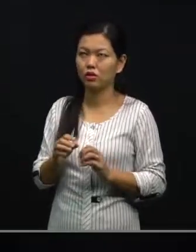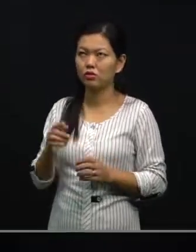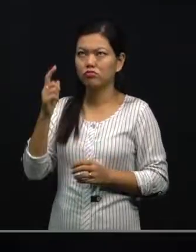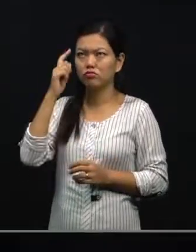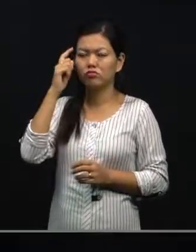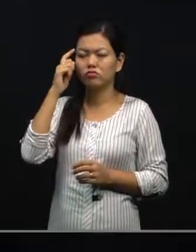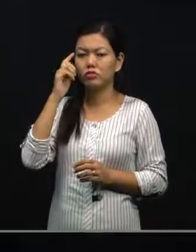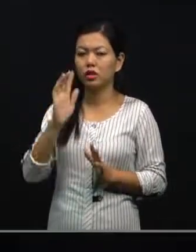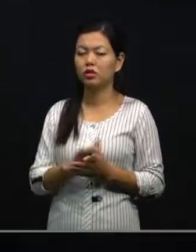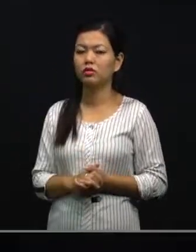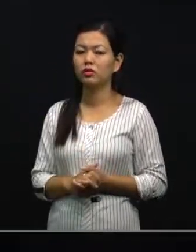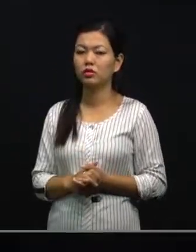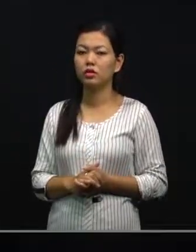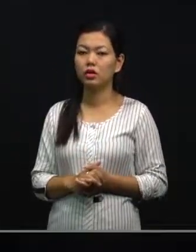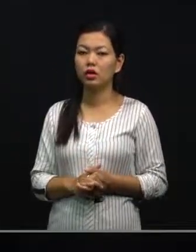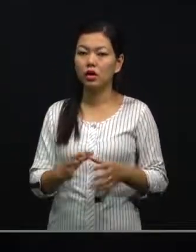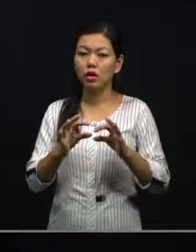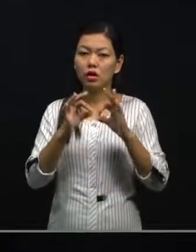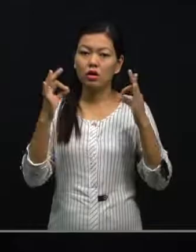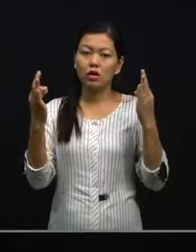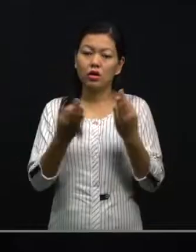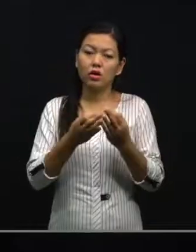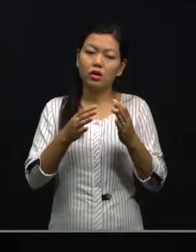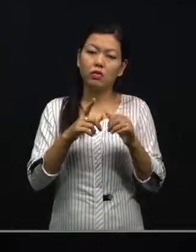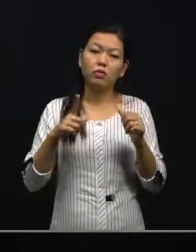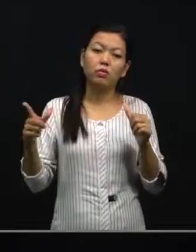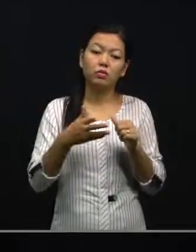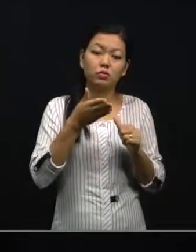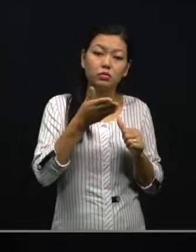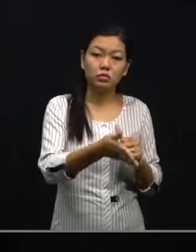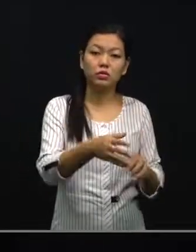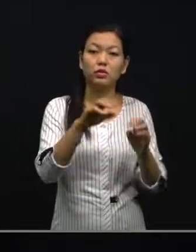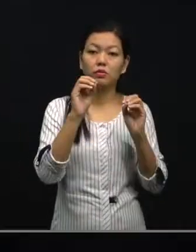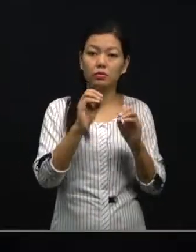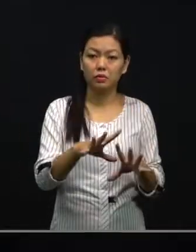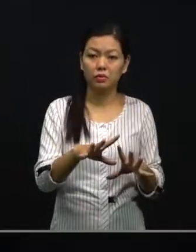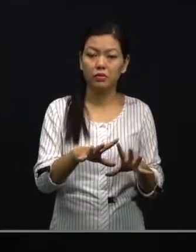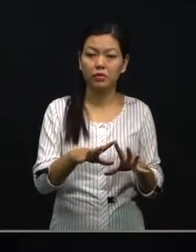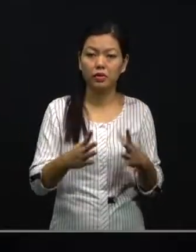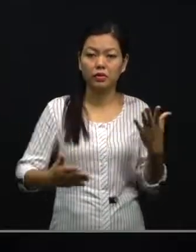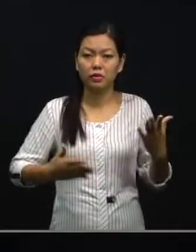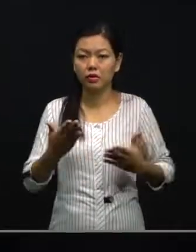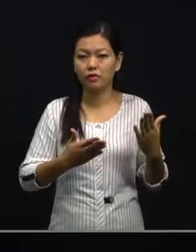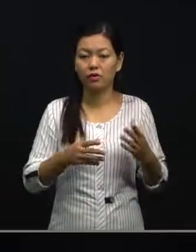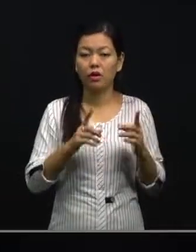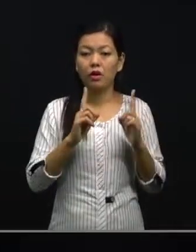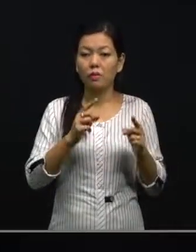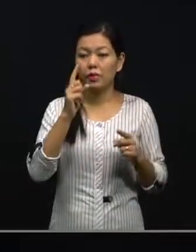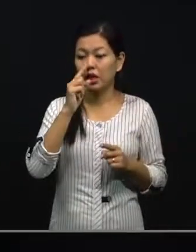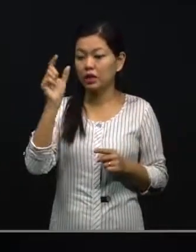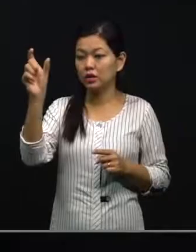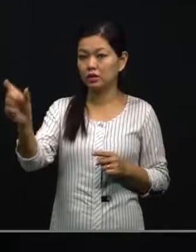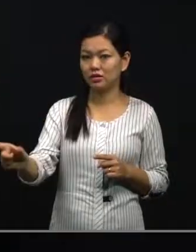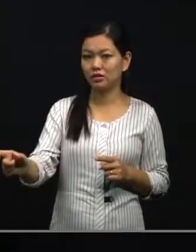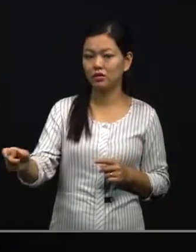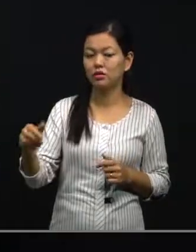go headless, he wants to turn into a skeleton, he wants to turn greenish, fluorescent